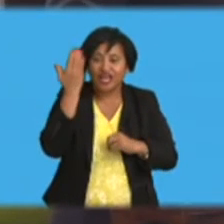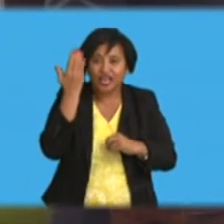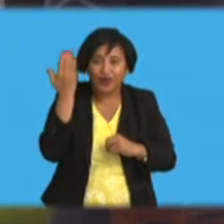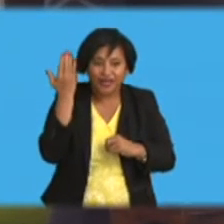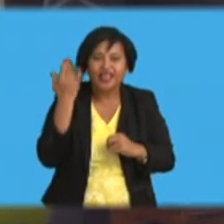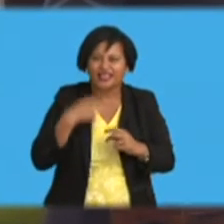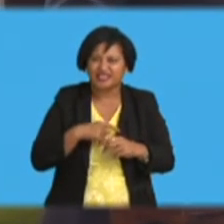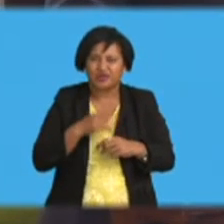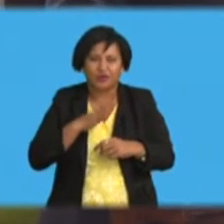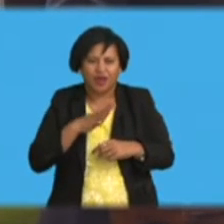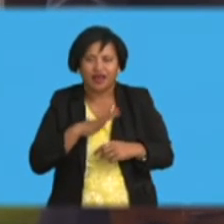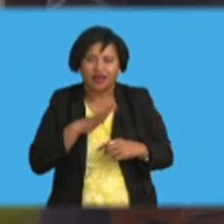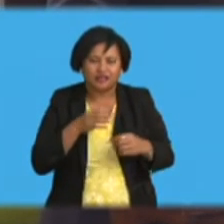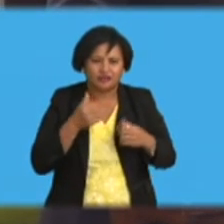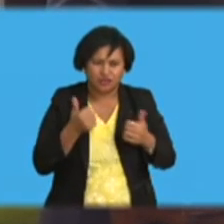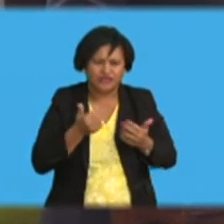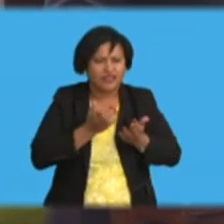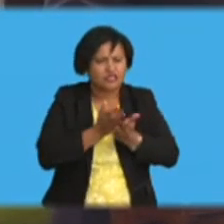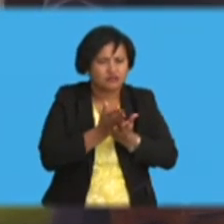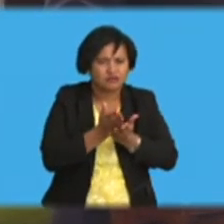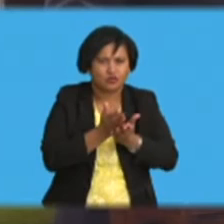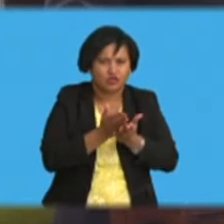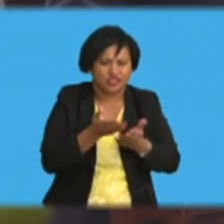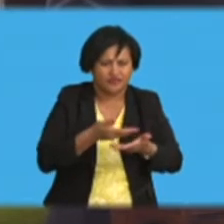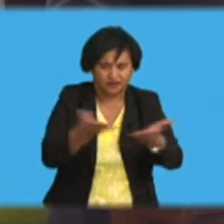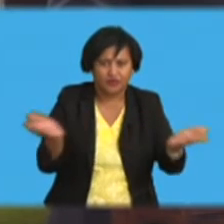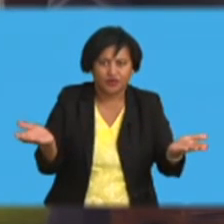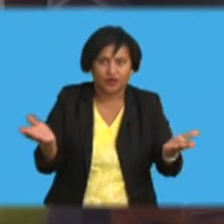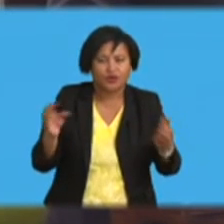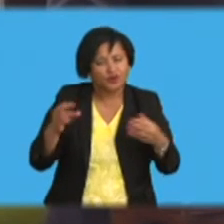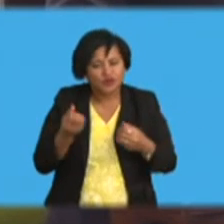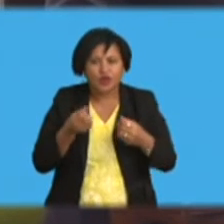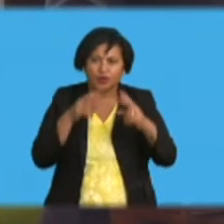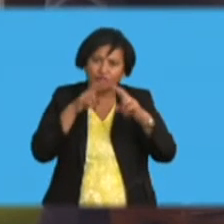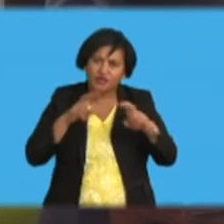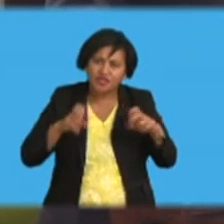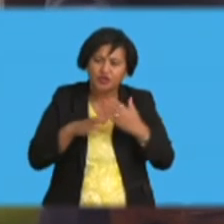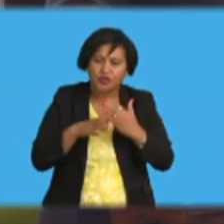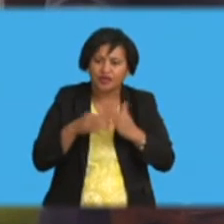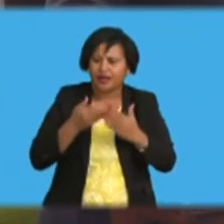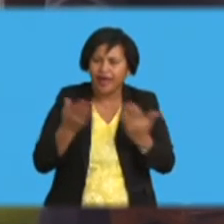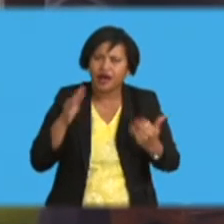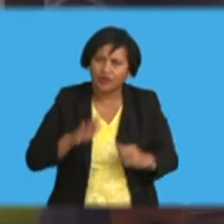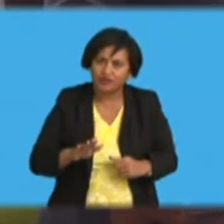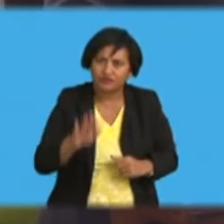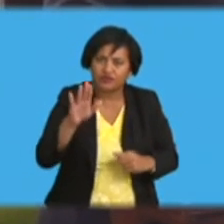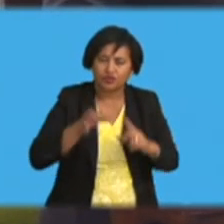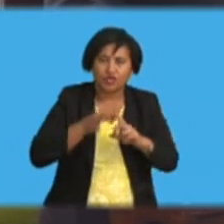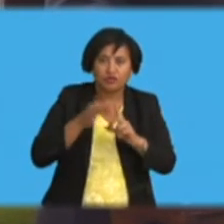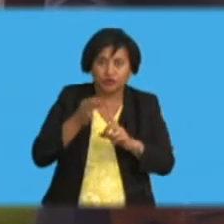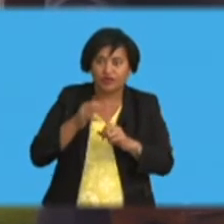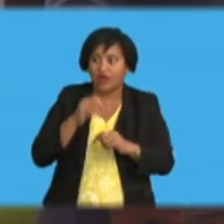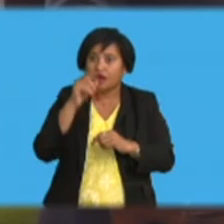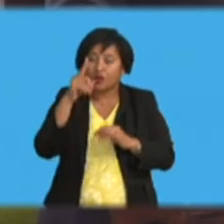of national pride. After, Madam Speaker, the introduction of work as one to take the next step up, after just 1 year of